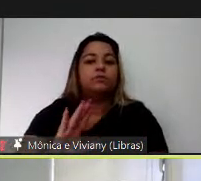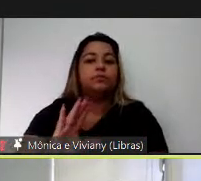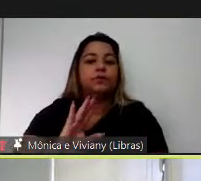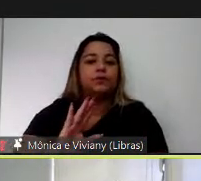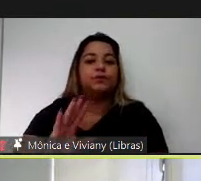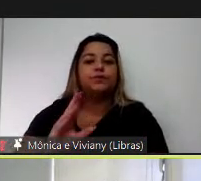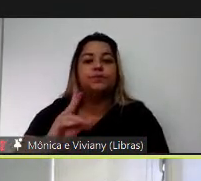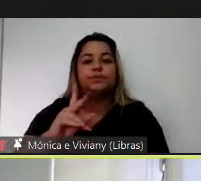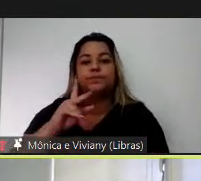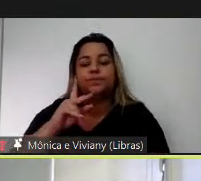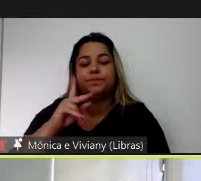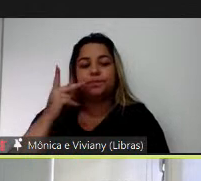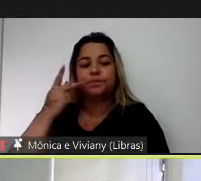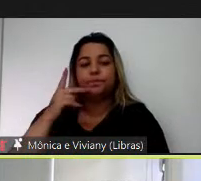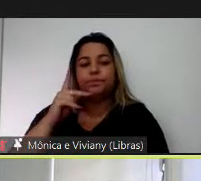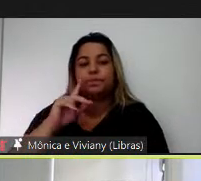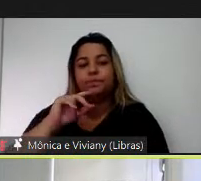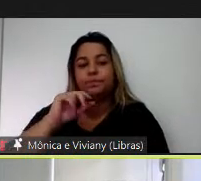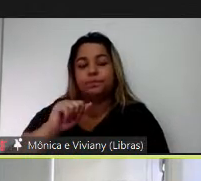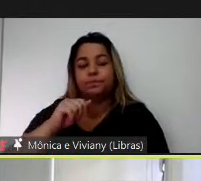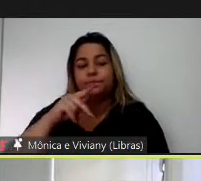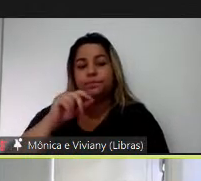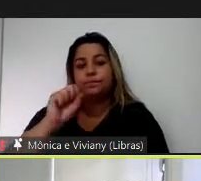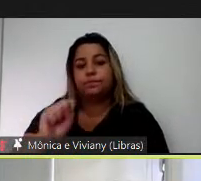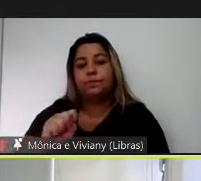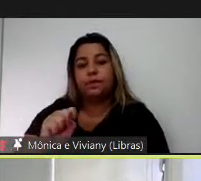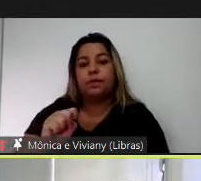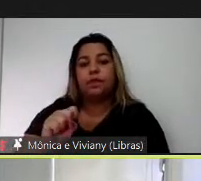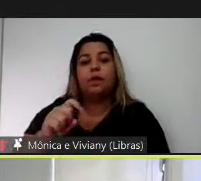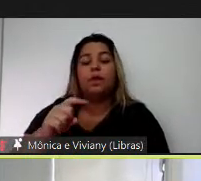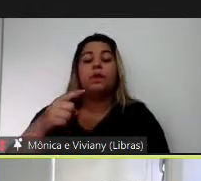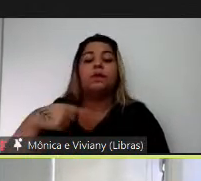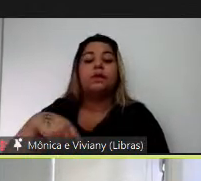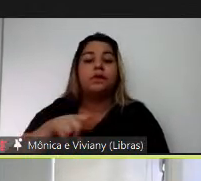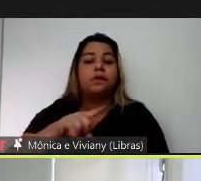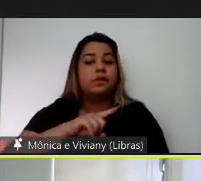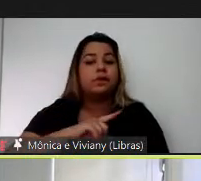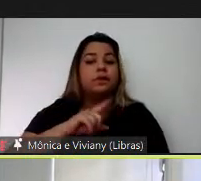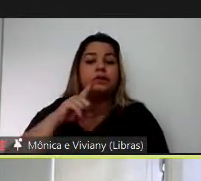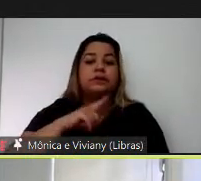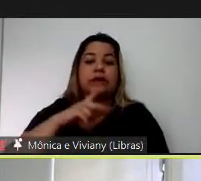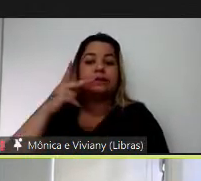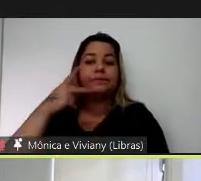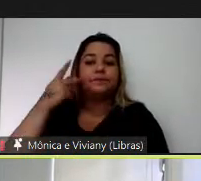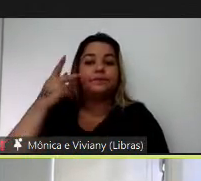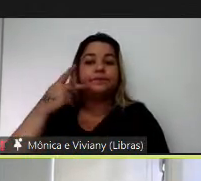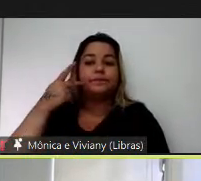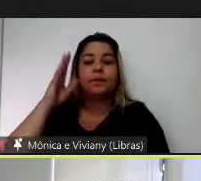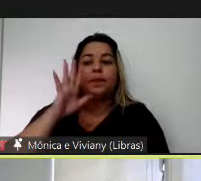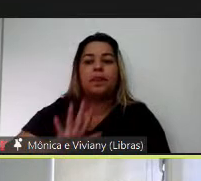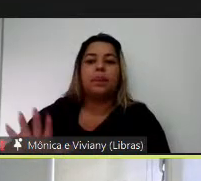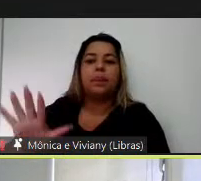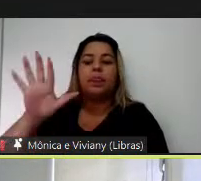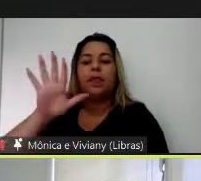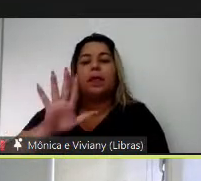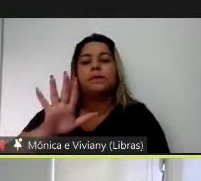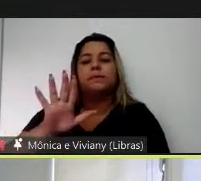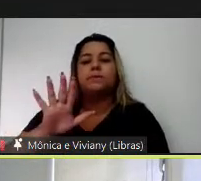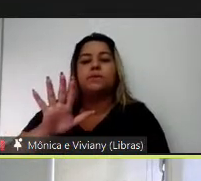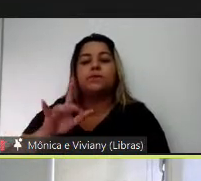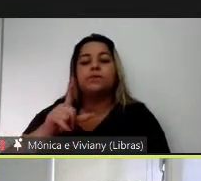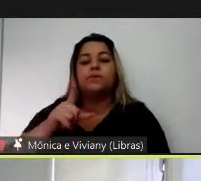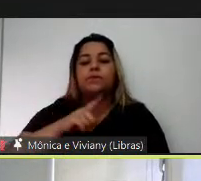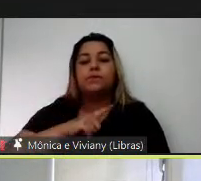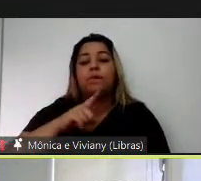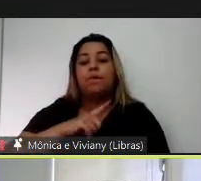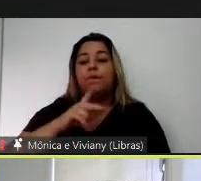indicators about strategic programs also, for example, the ones that we have in the national policy